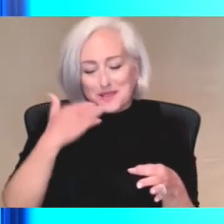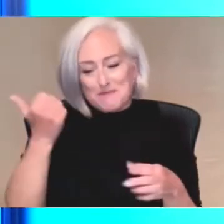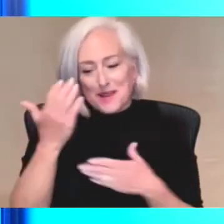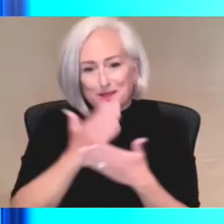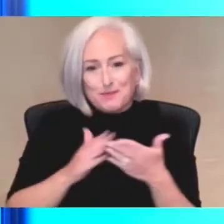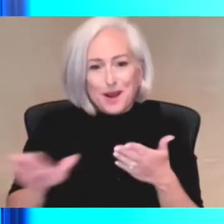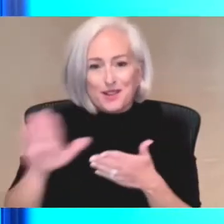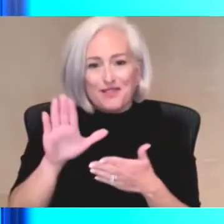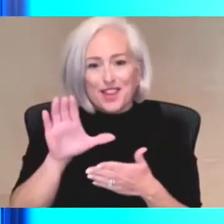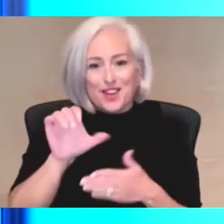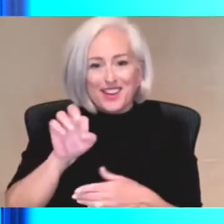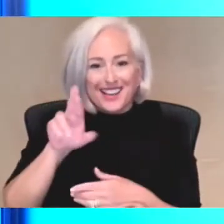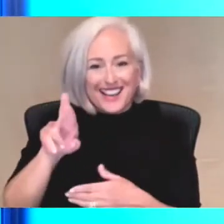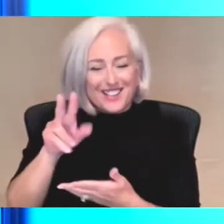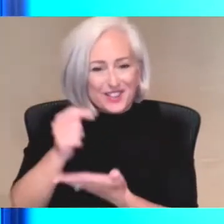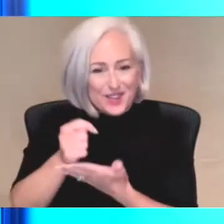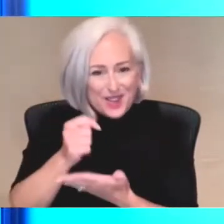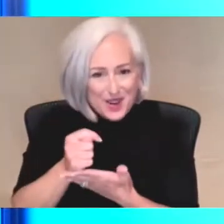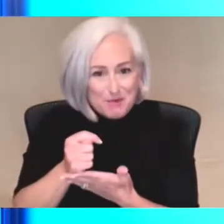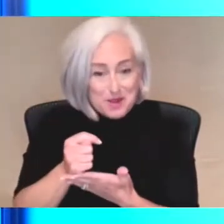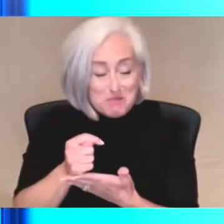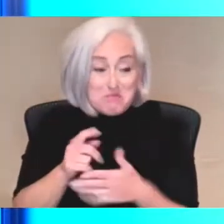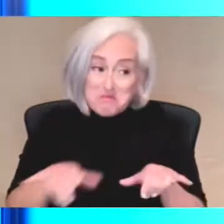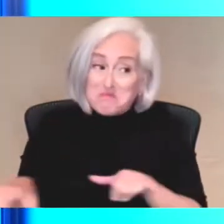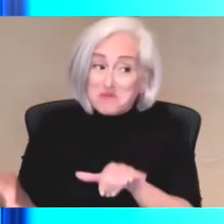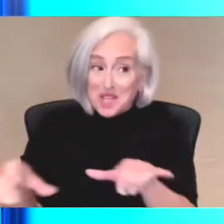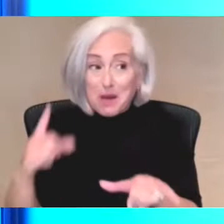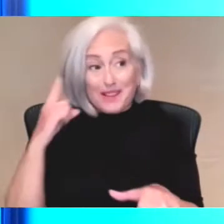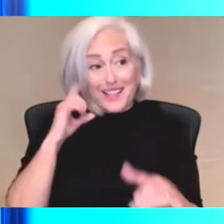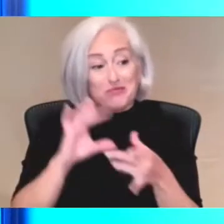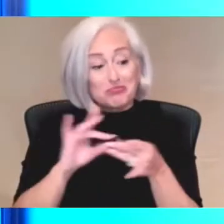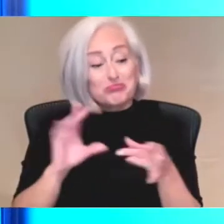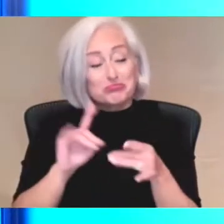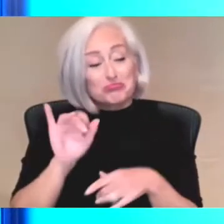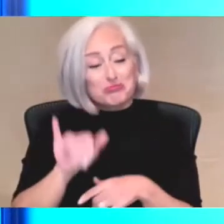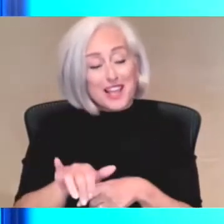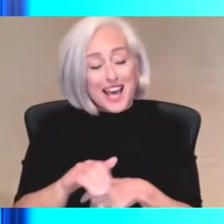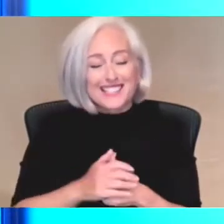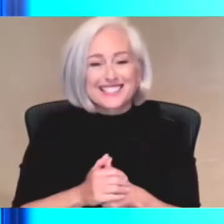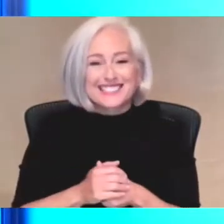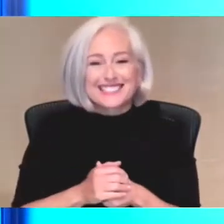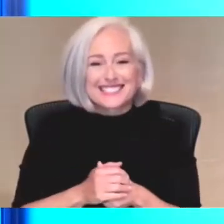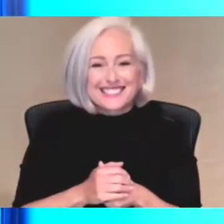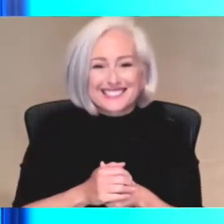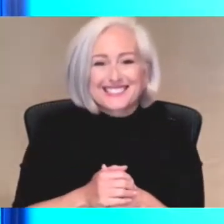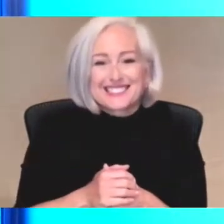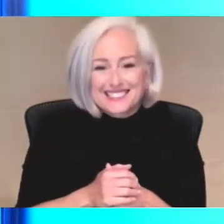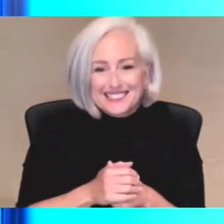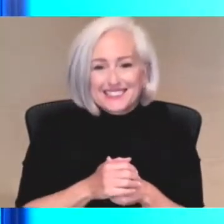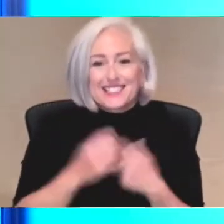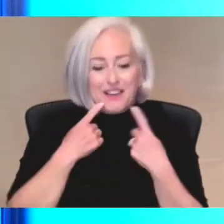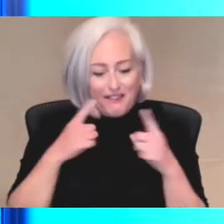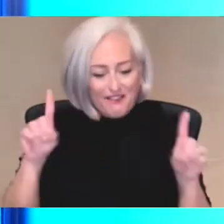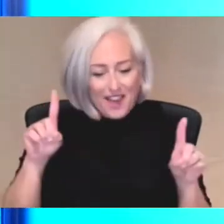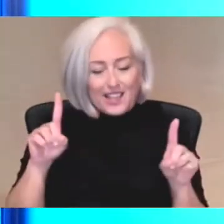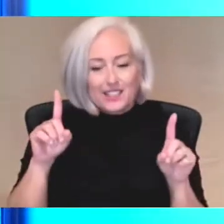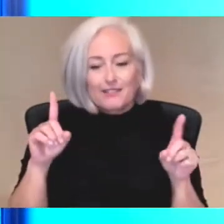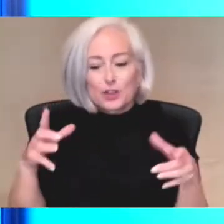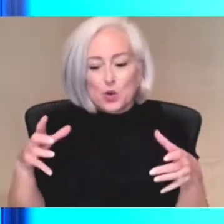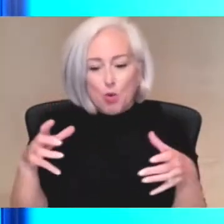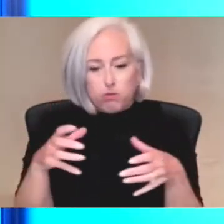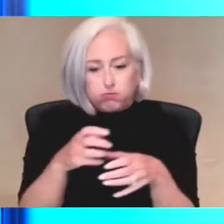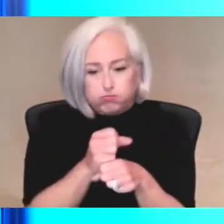a common thing we hear with proton therapy, being very effective on the tumor, but easier